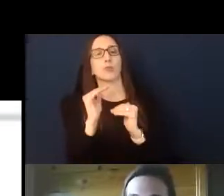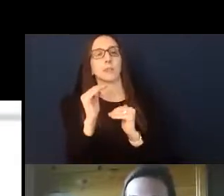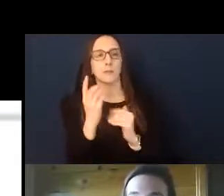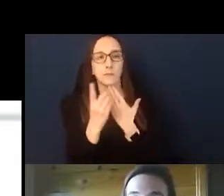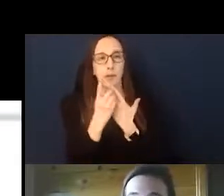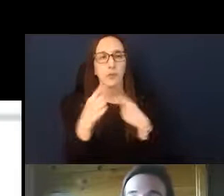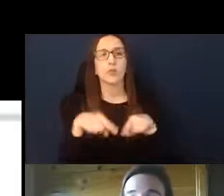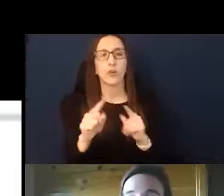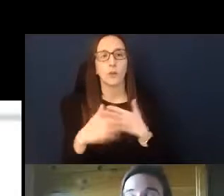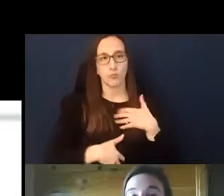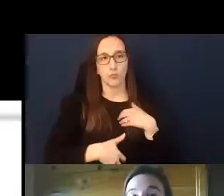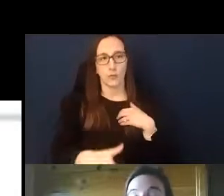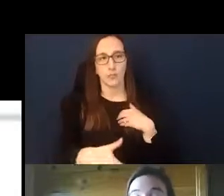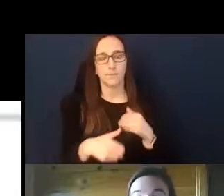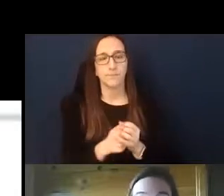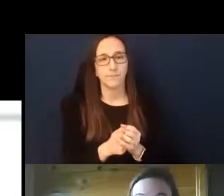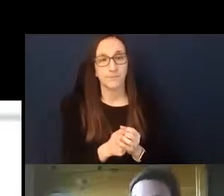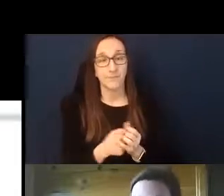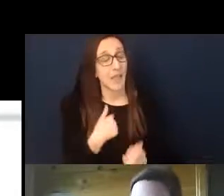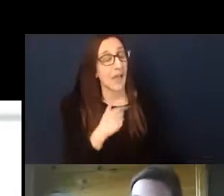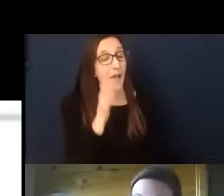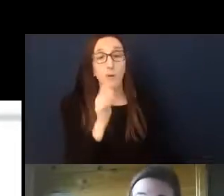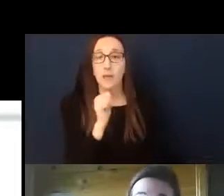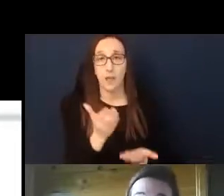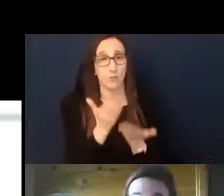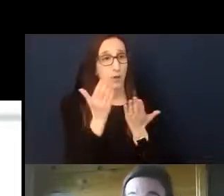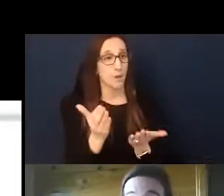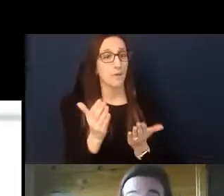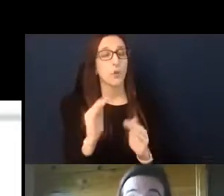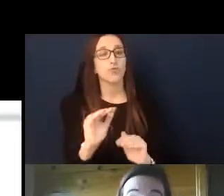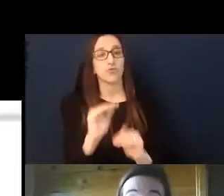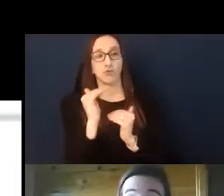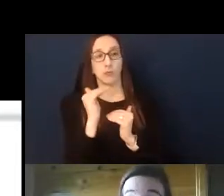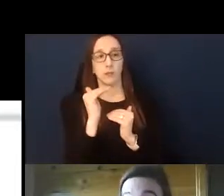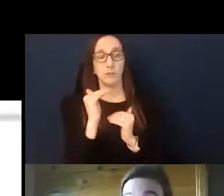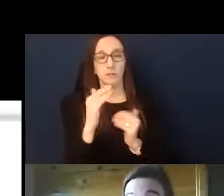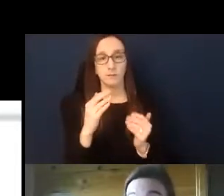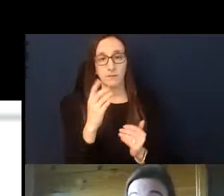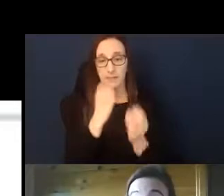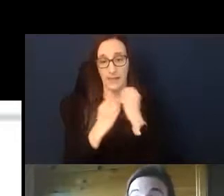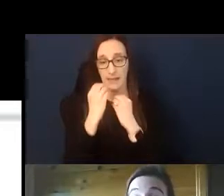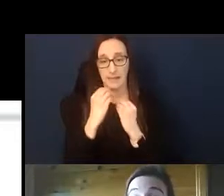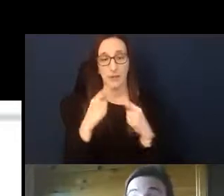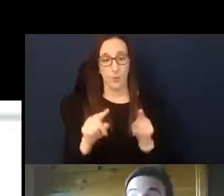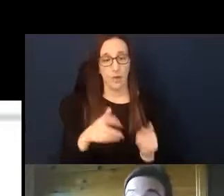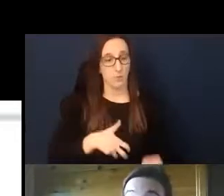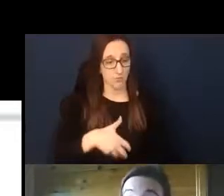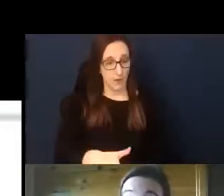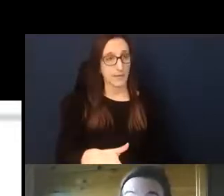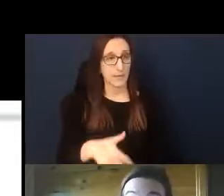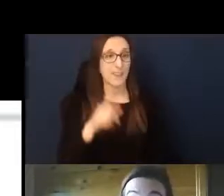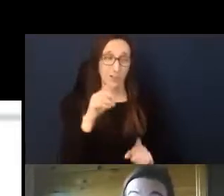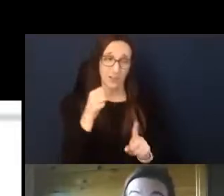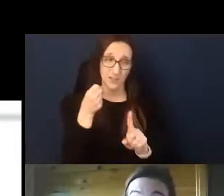pregnant. Mm-hmm. I would not recommend restricting or dieting while pregnant. That could really